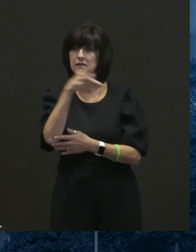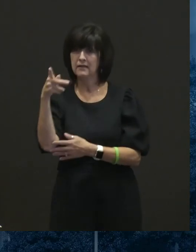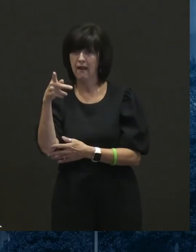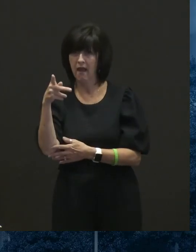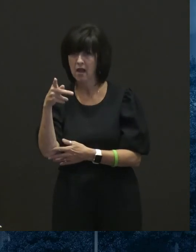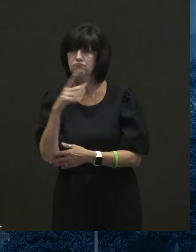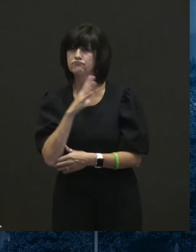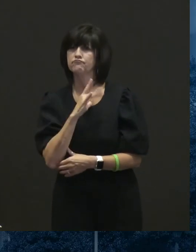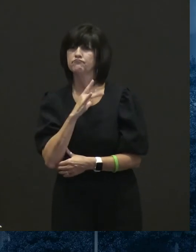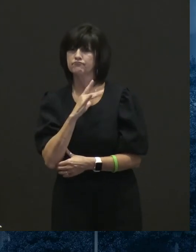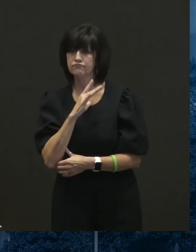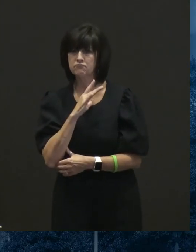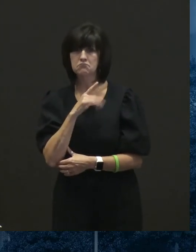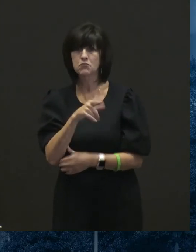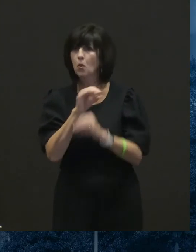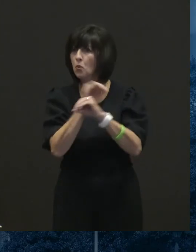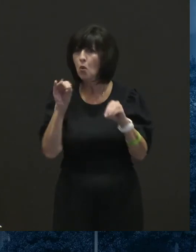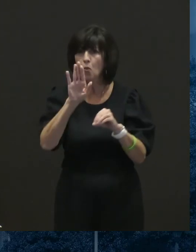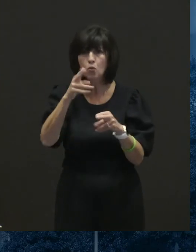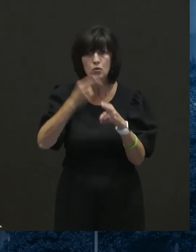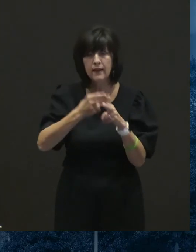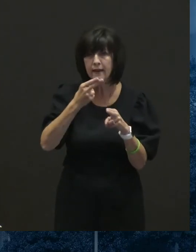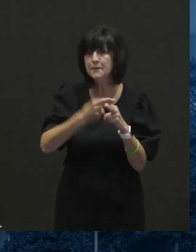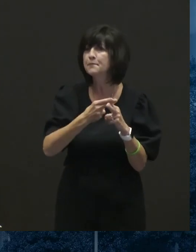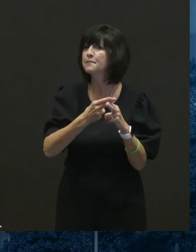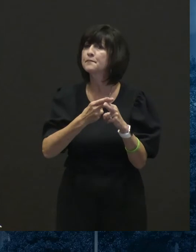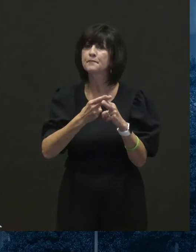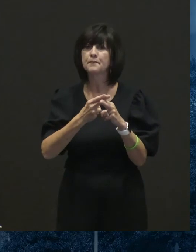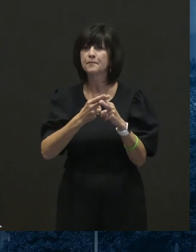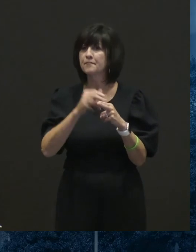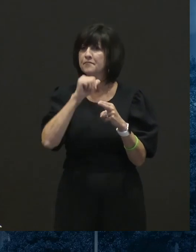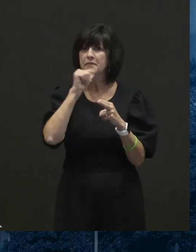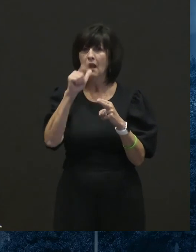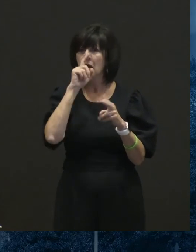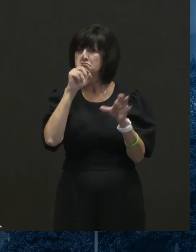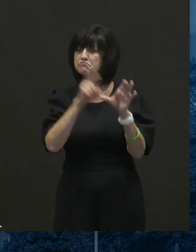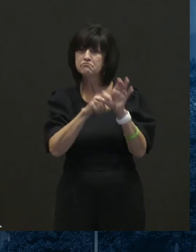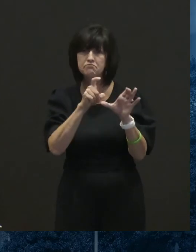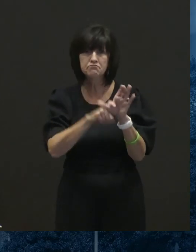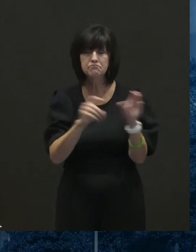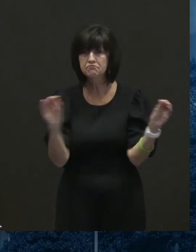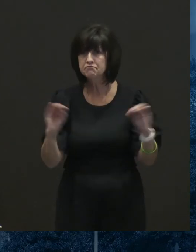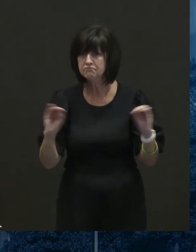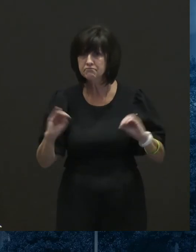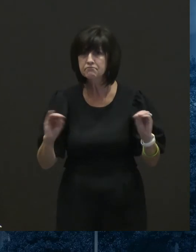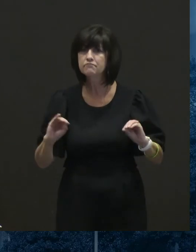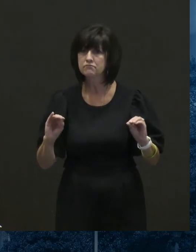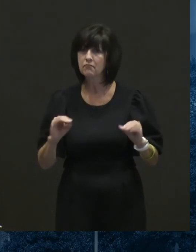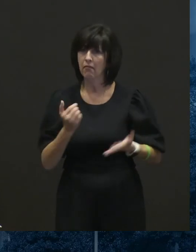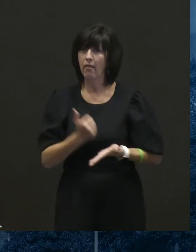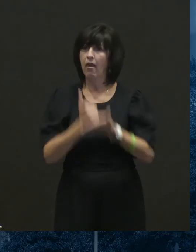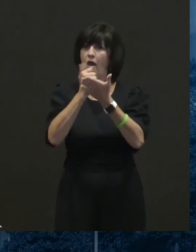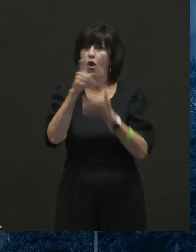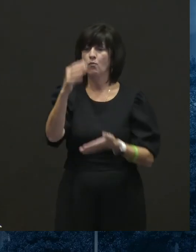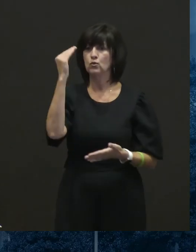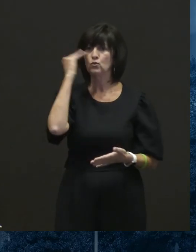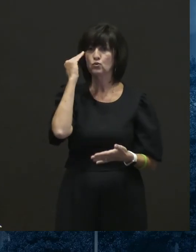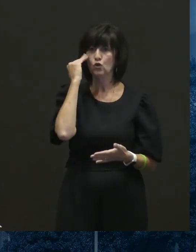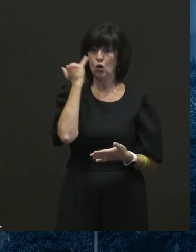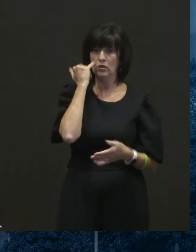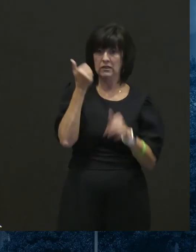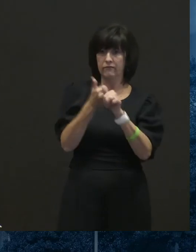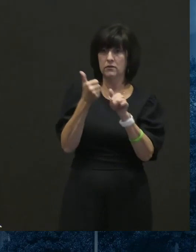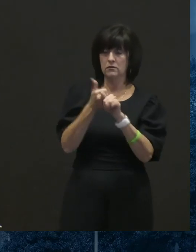anonymously done, that enables you to know of a risk of exposure that you may have had with somebody who's